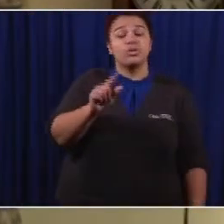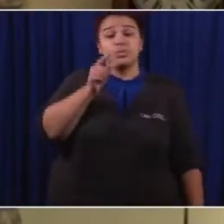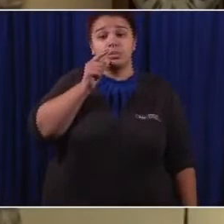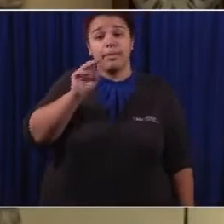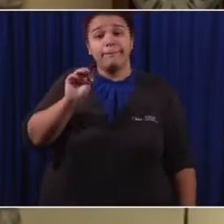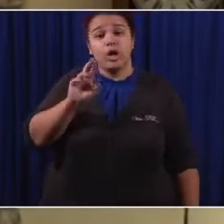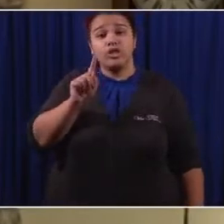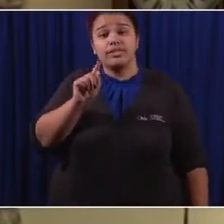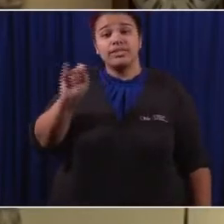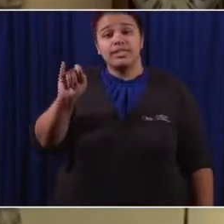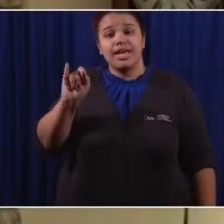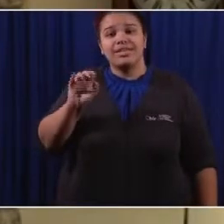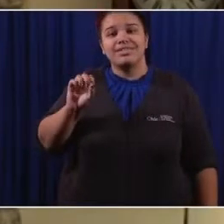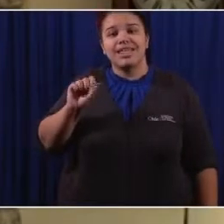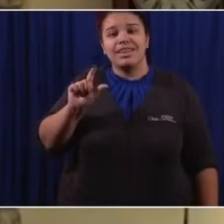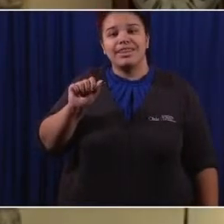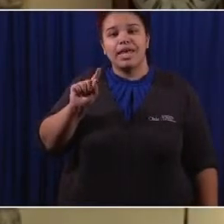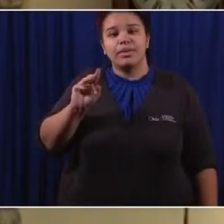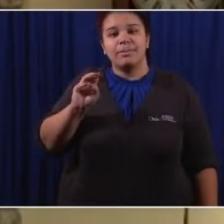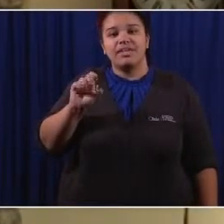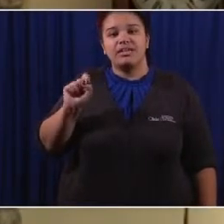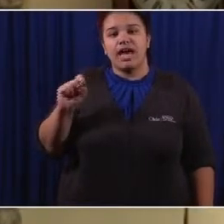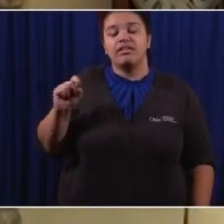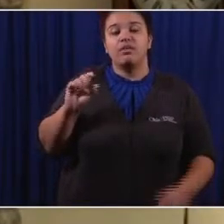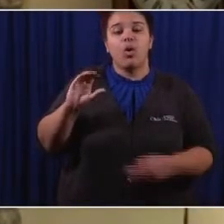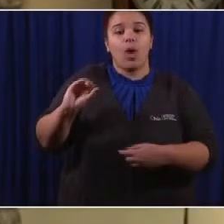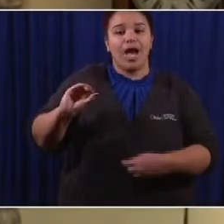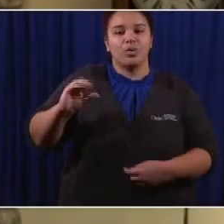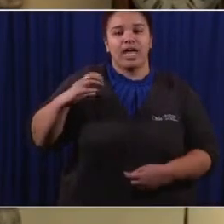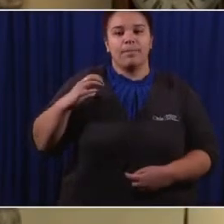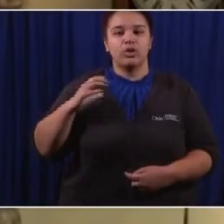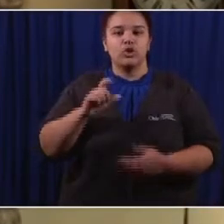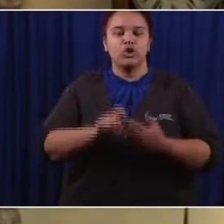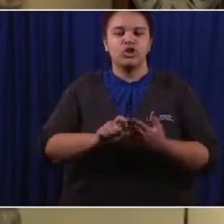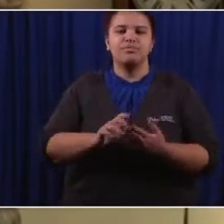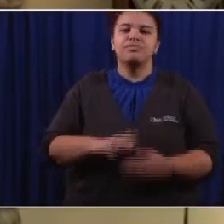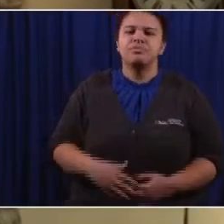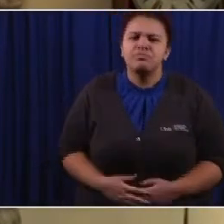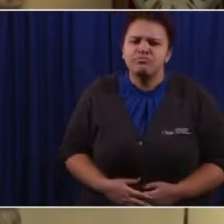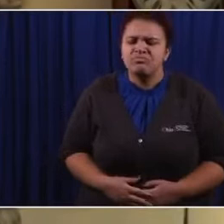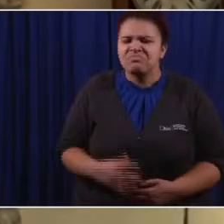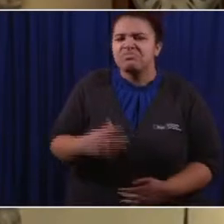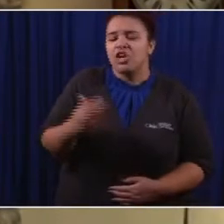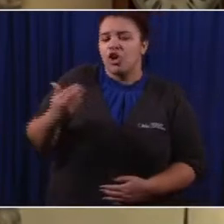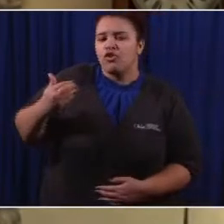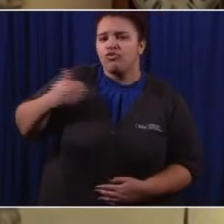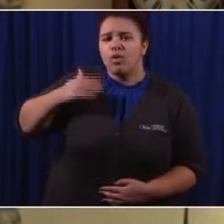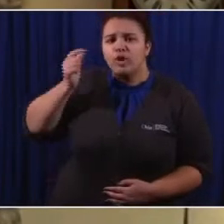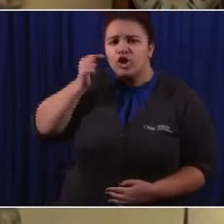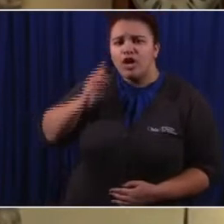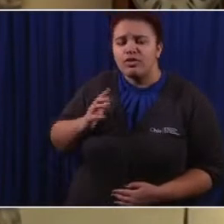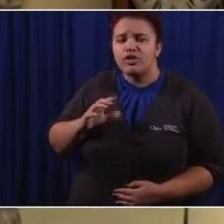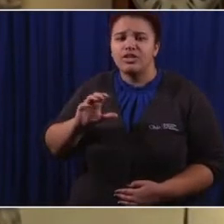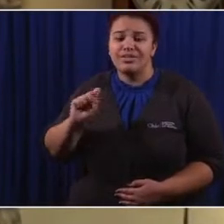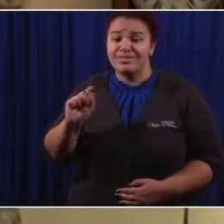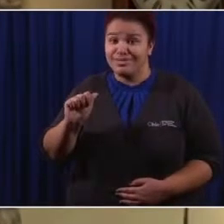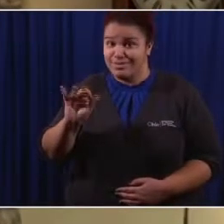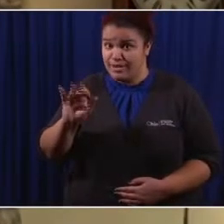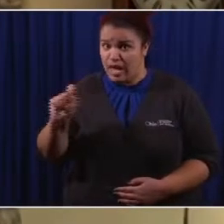Governor. Marty. Do you agree with former governors Taft and Celeste that Ohio